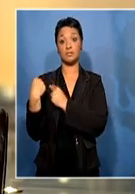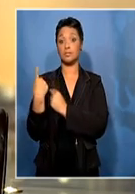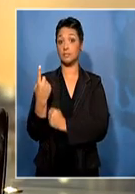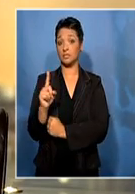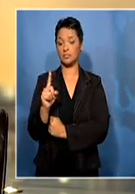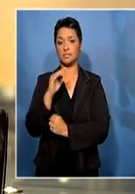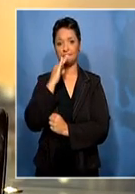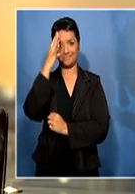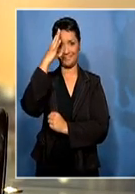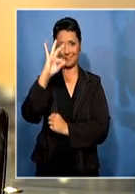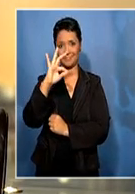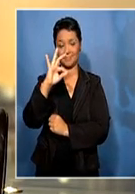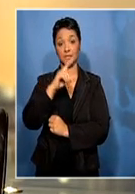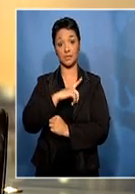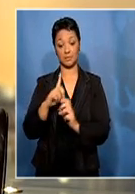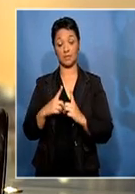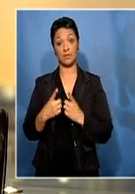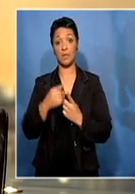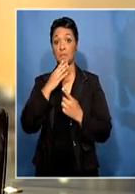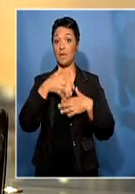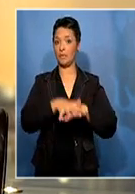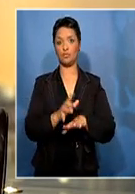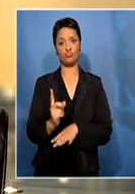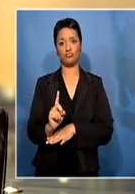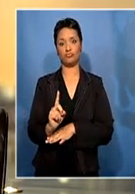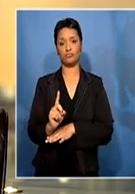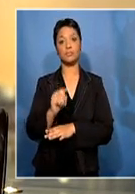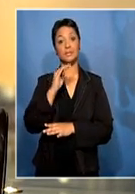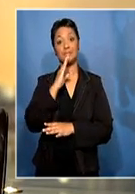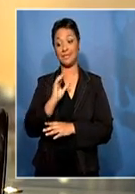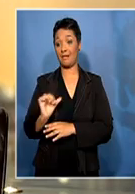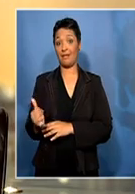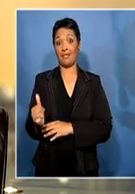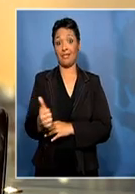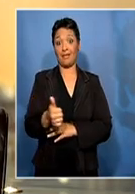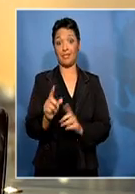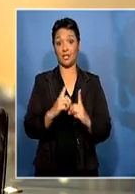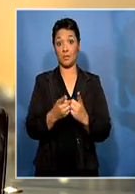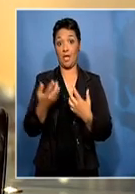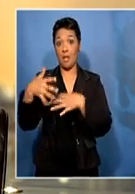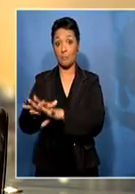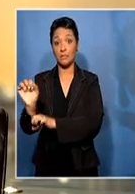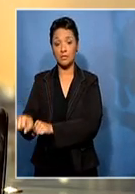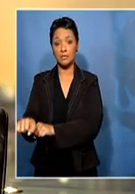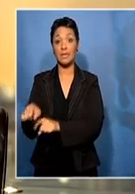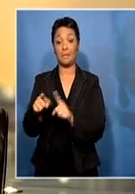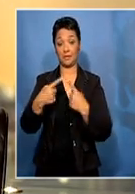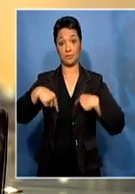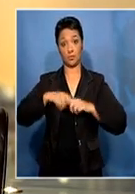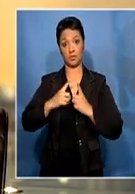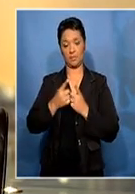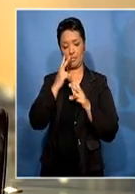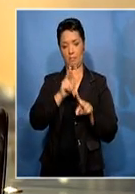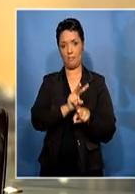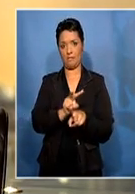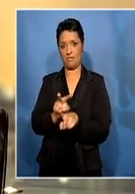that government program, because the department doesn't implement. All other departments implement, but the department monitors and